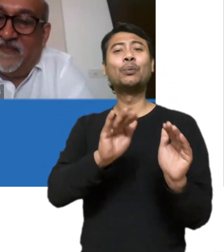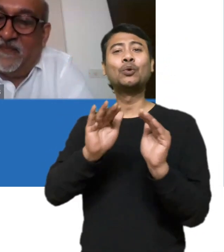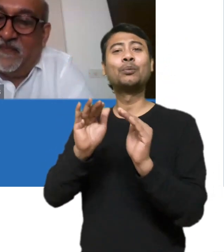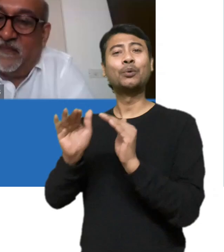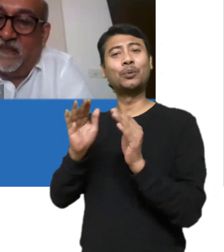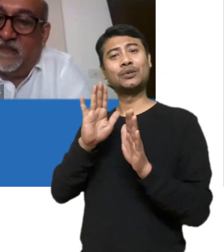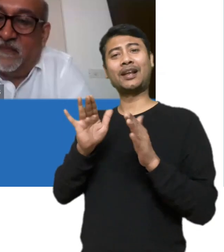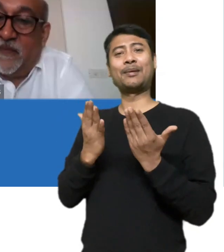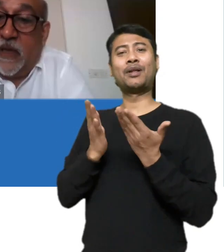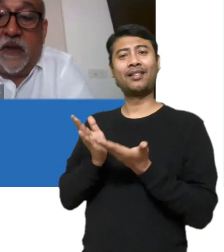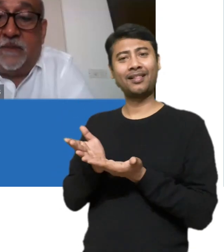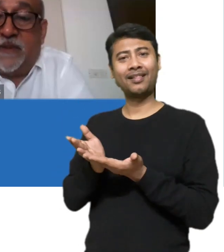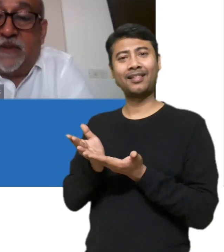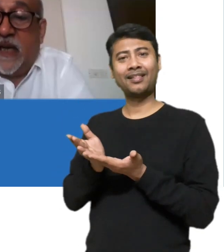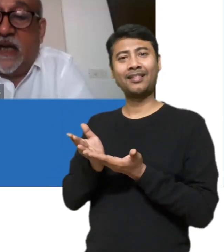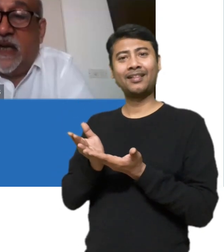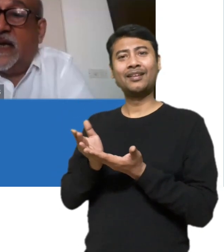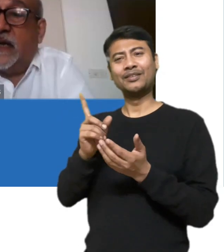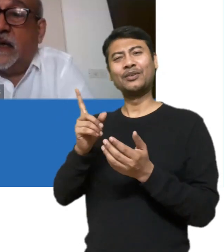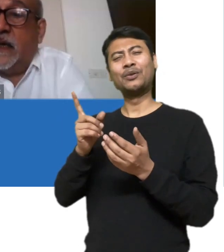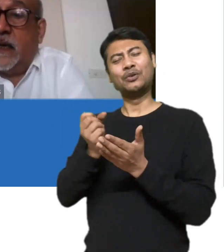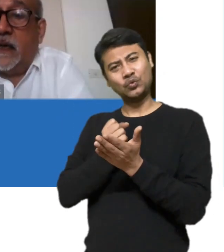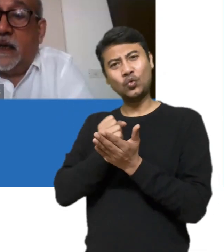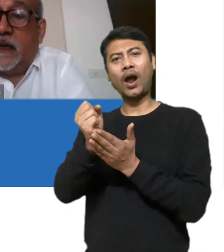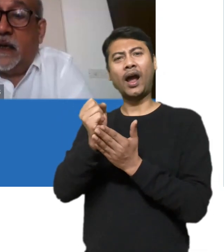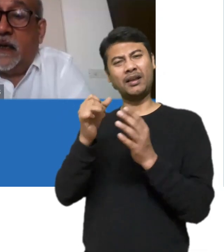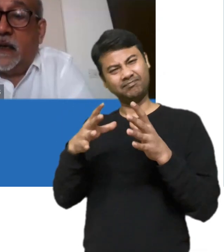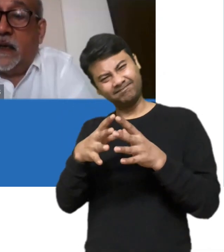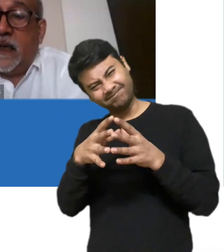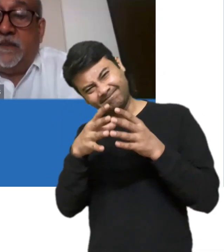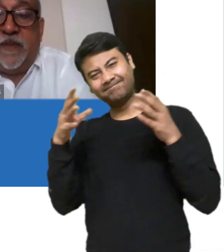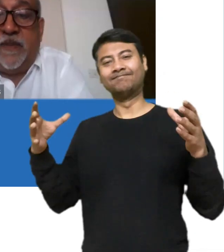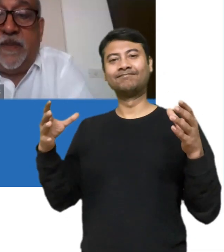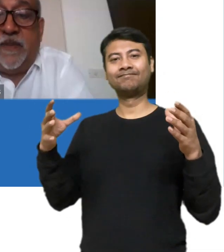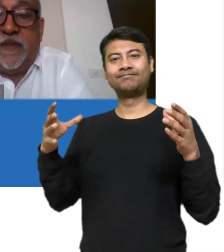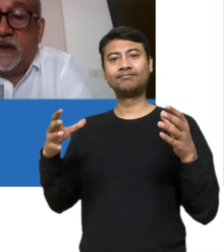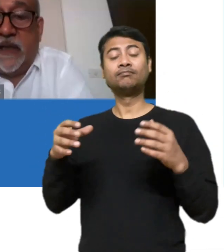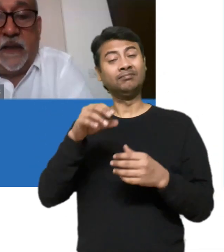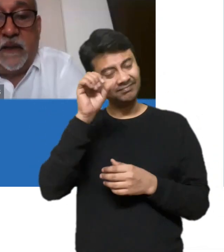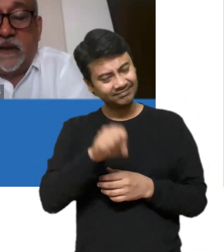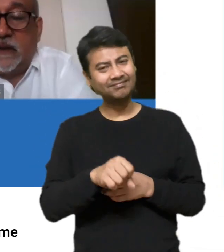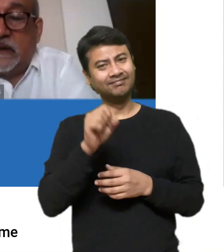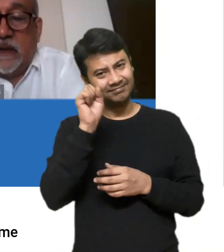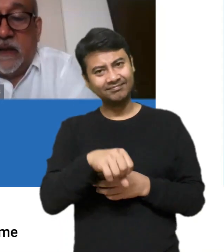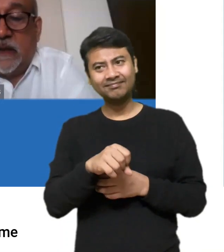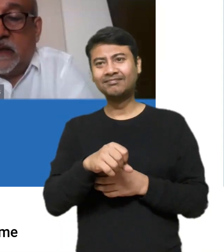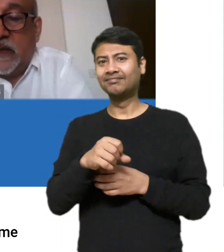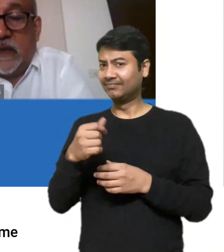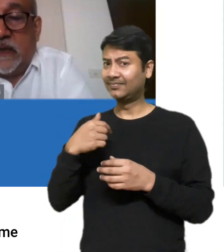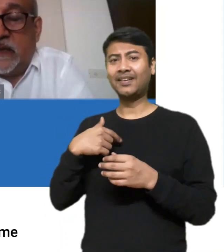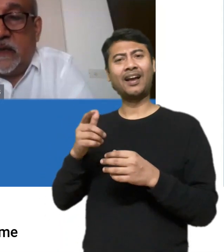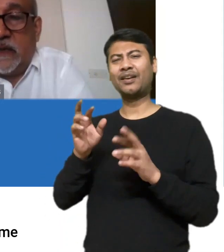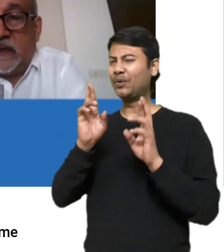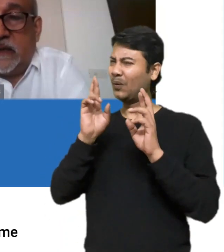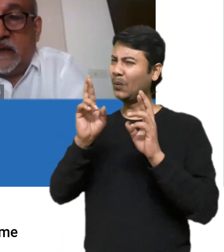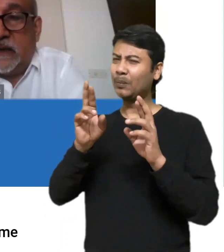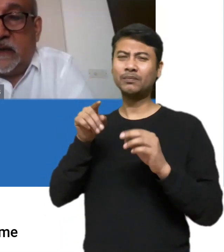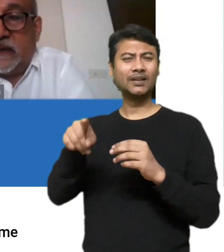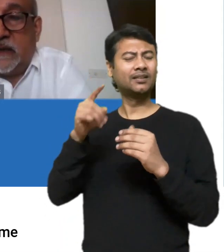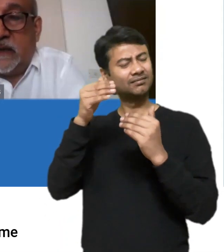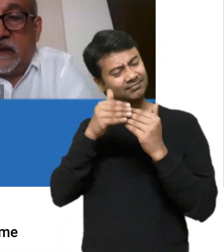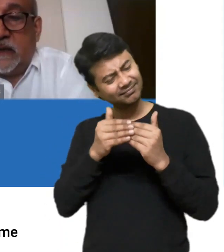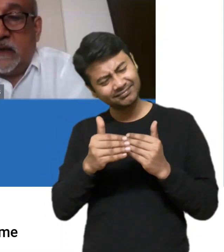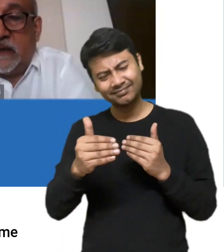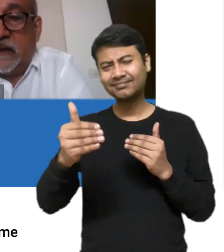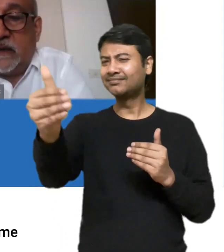I guess. Let's try no, to no, have a big number, and that will go a long way. absolutely. needless to say, it will go a long way